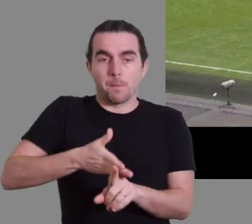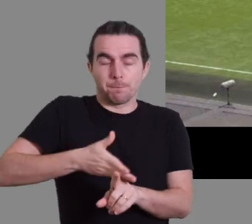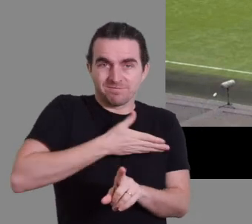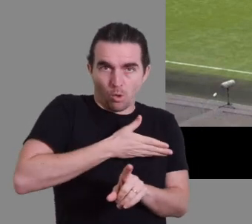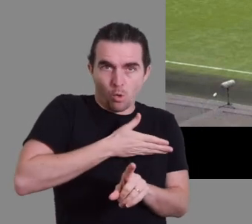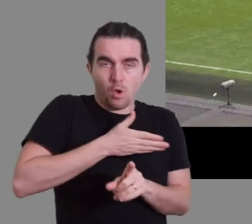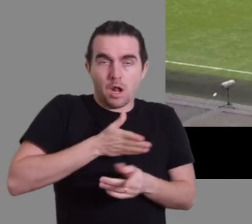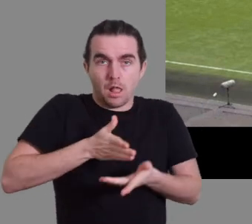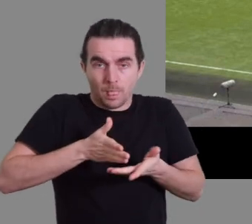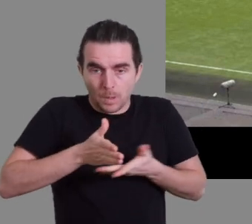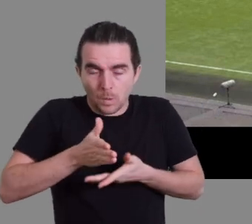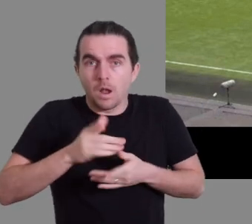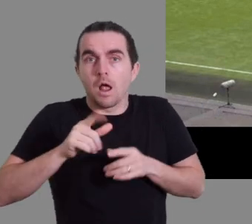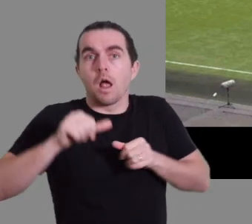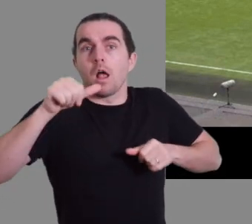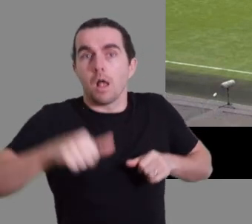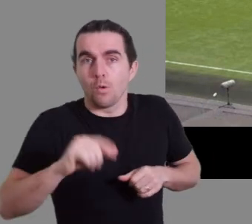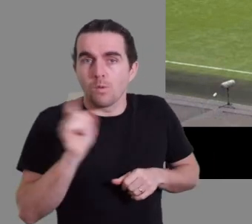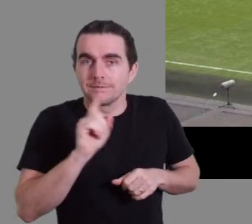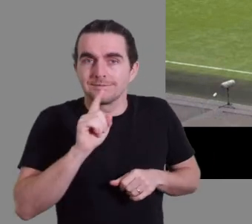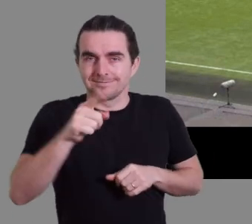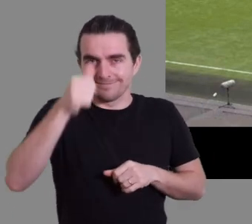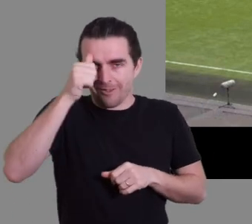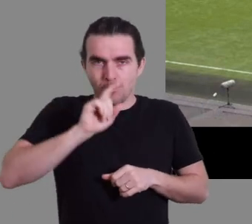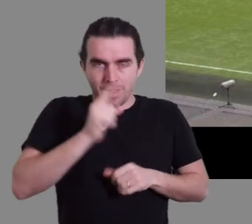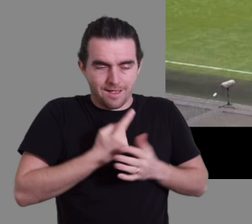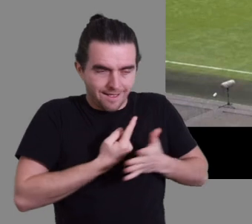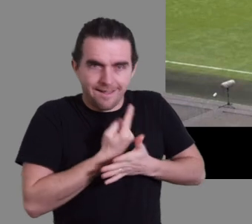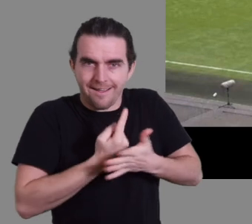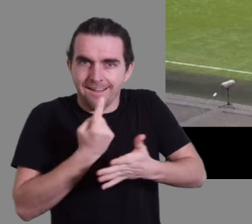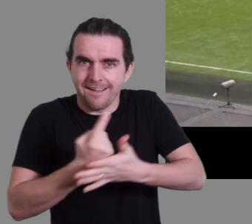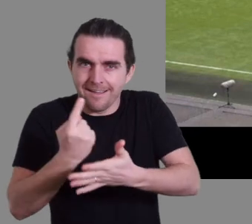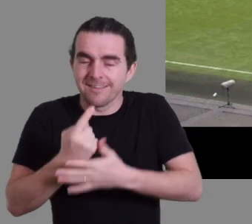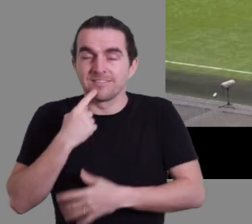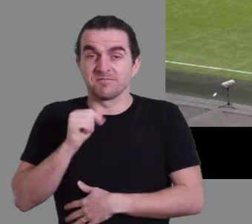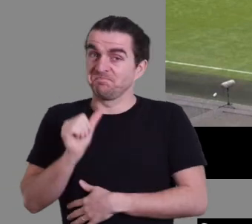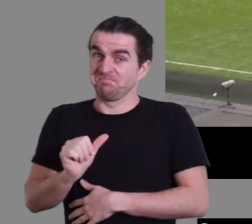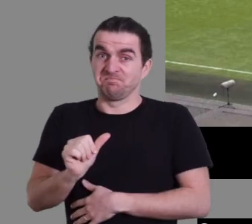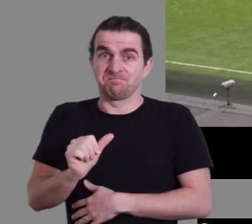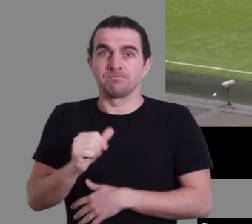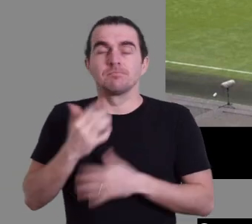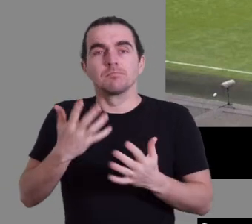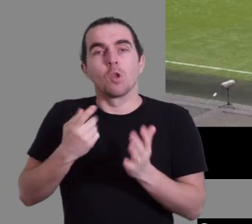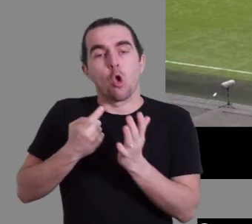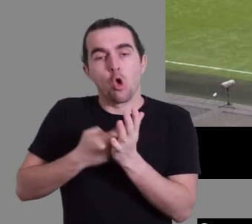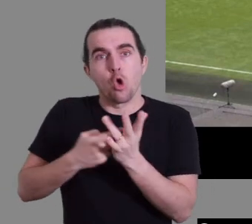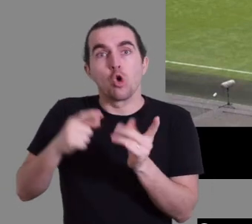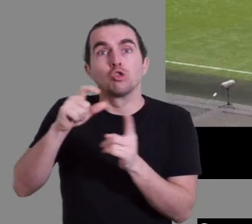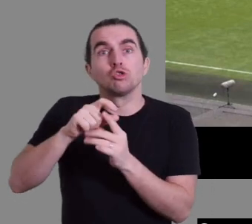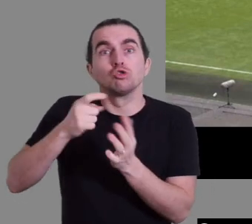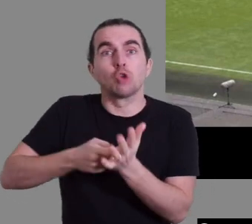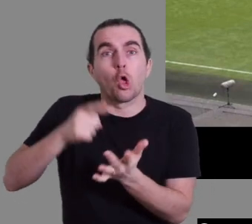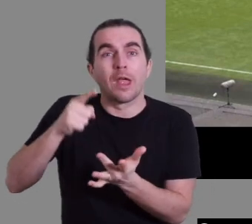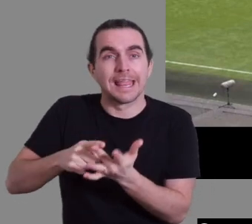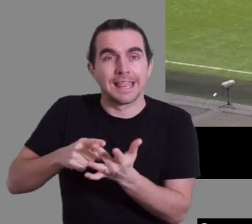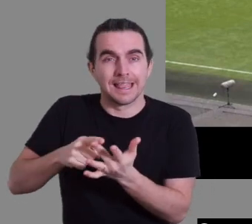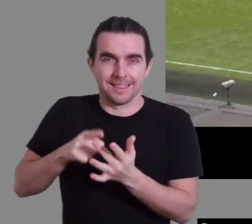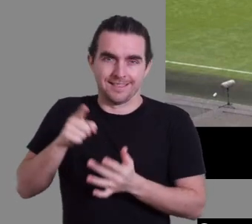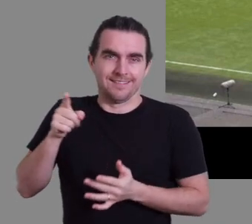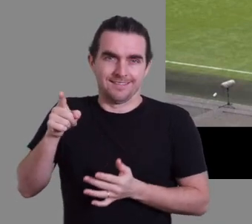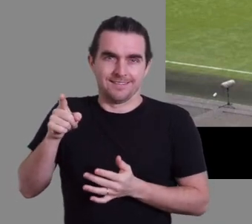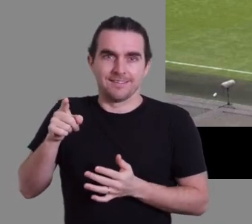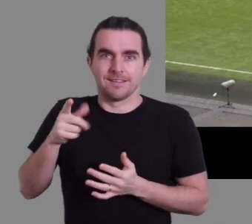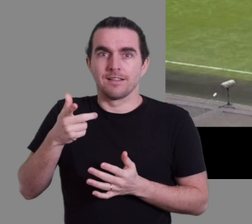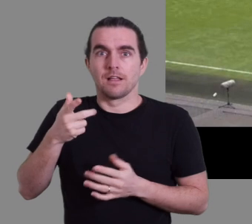and after, that process. Yeah, absolutely. So now, obviously, Rodri is in the before. He's